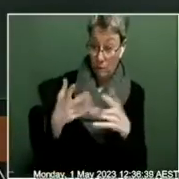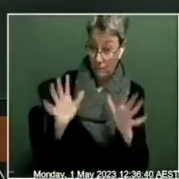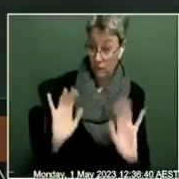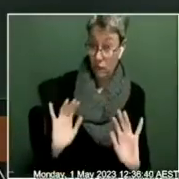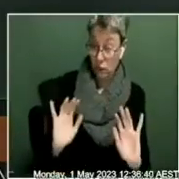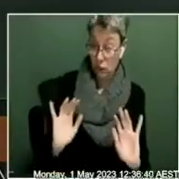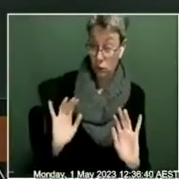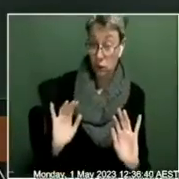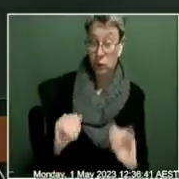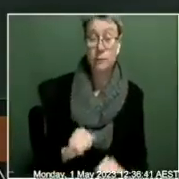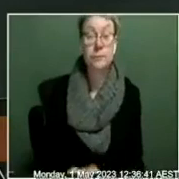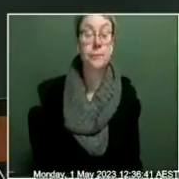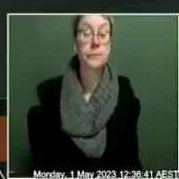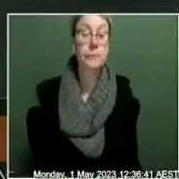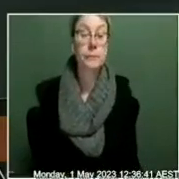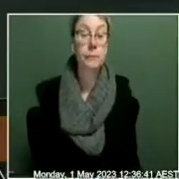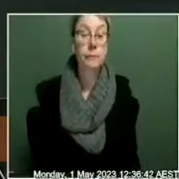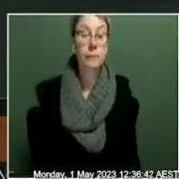health.vic.gov. You've got